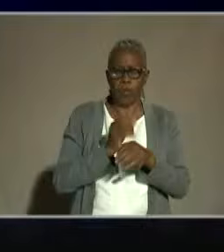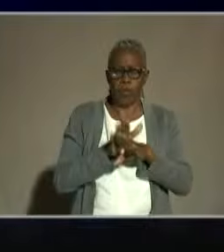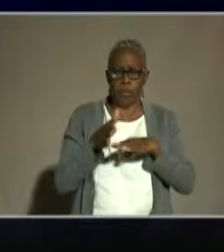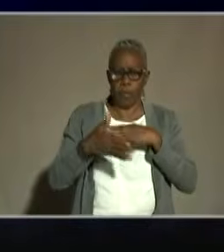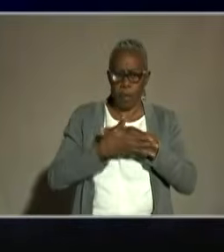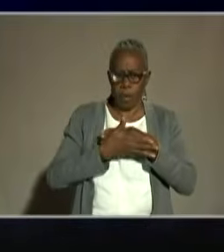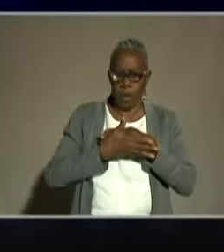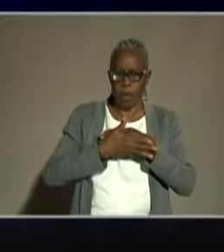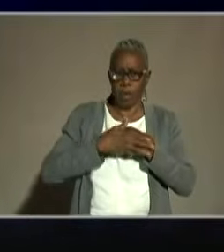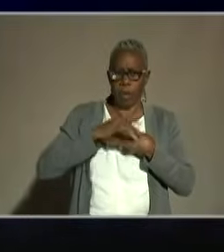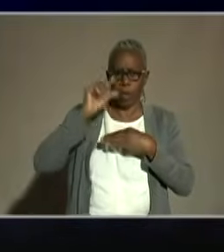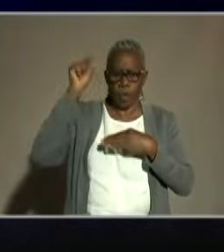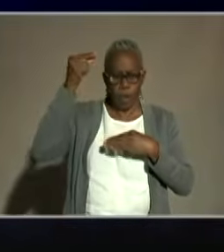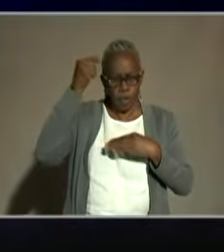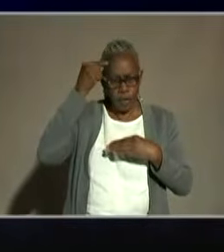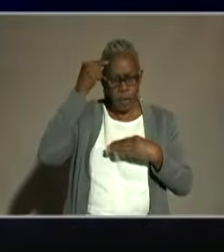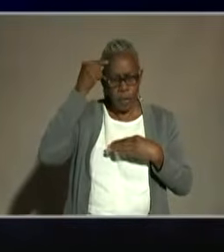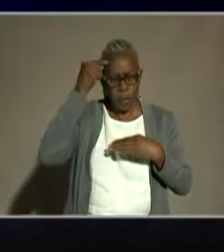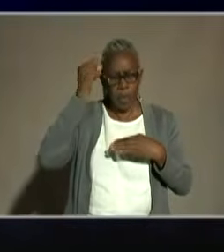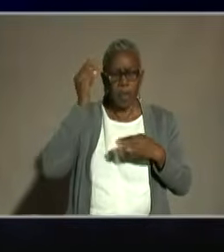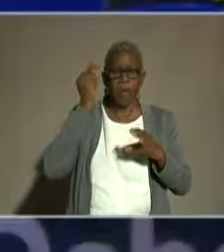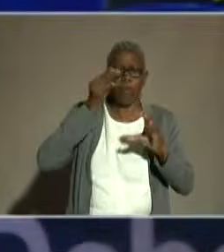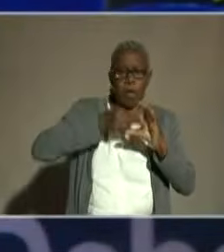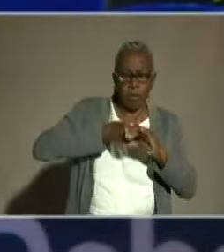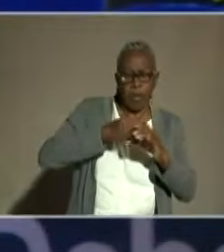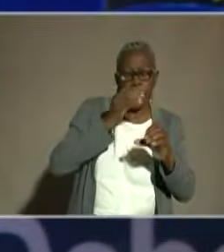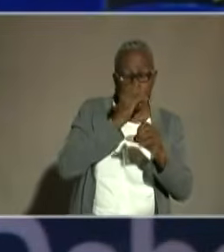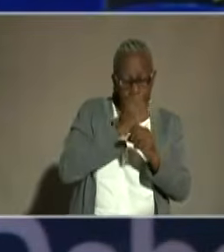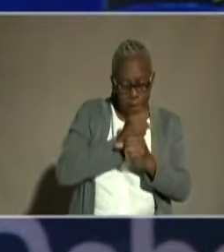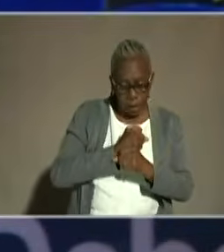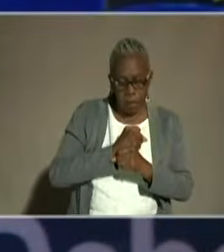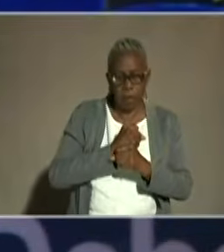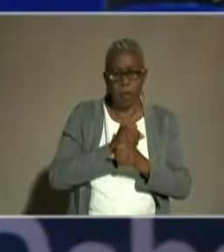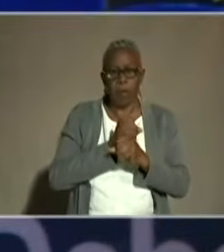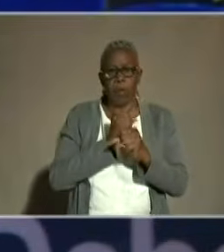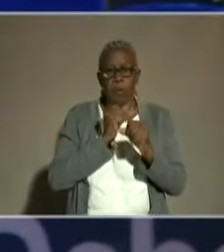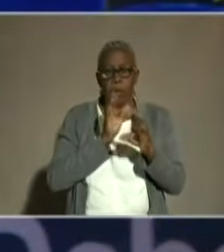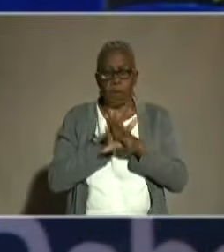here, including getting a Jamaican passport.